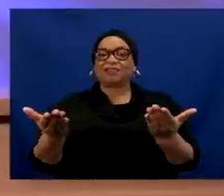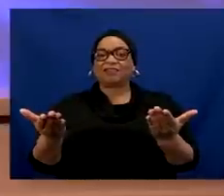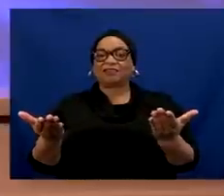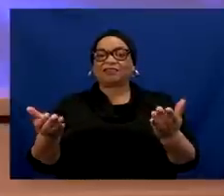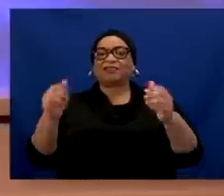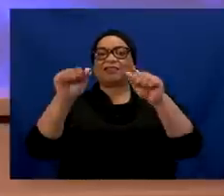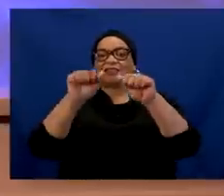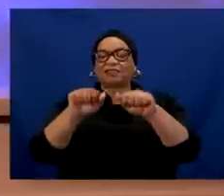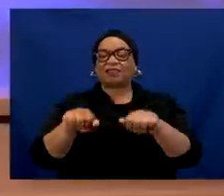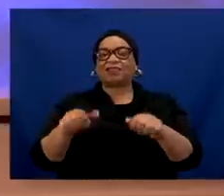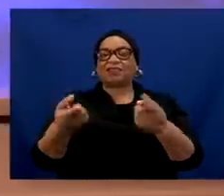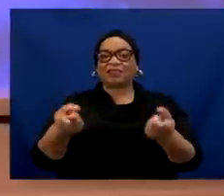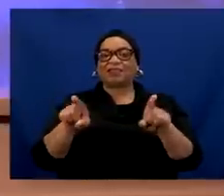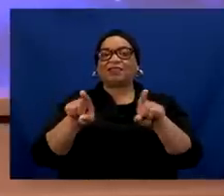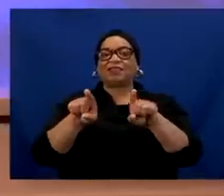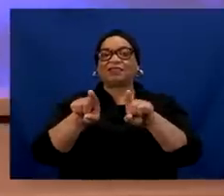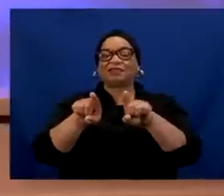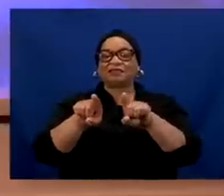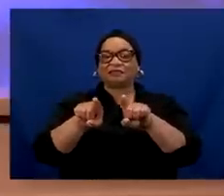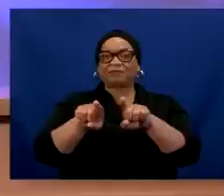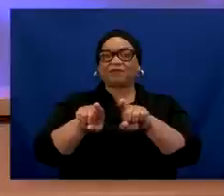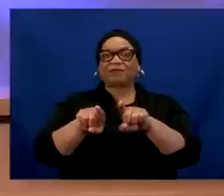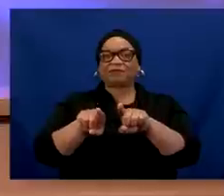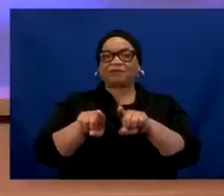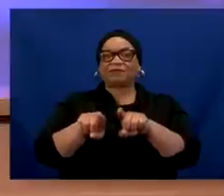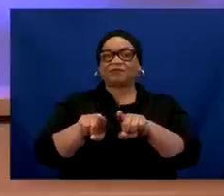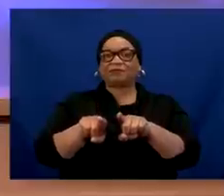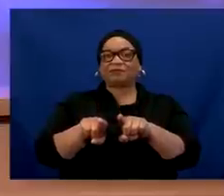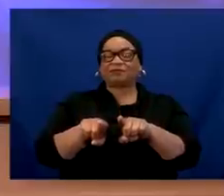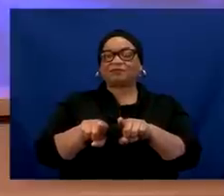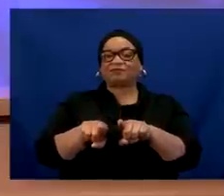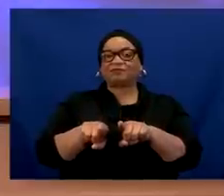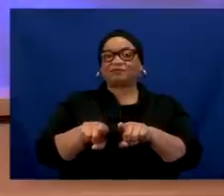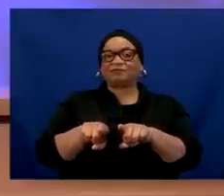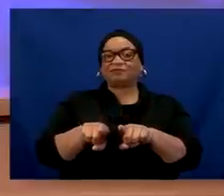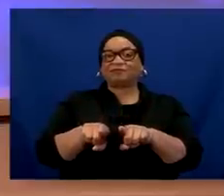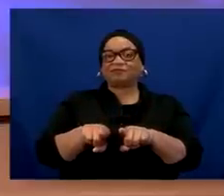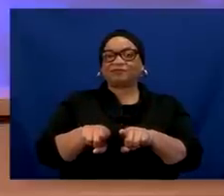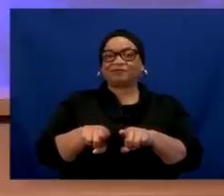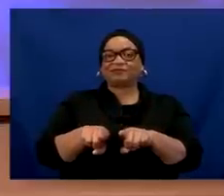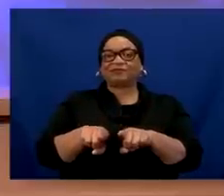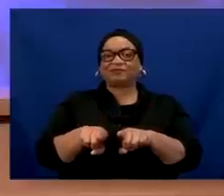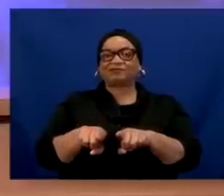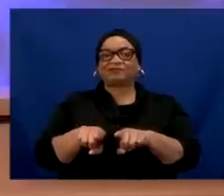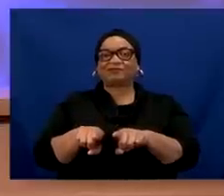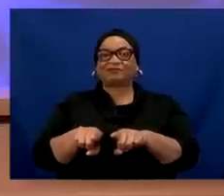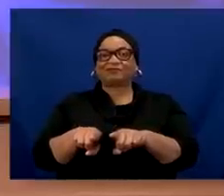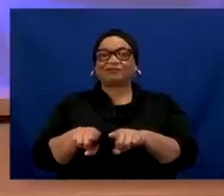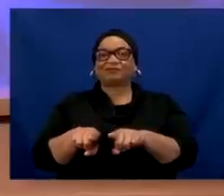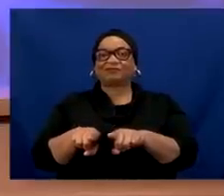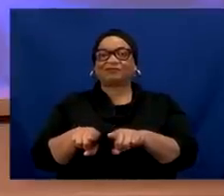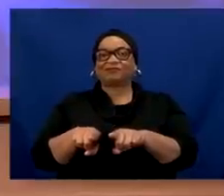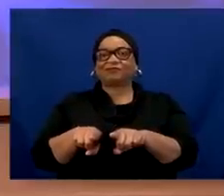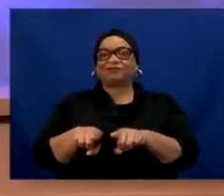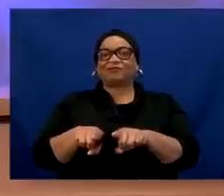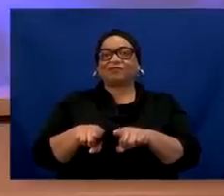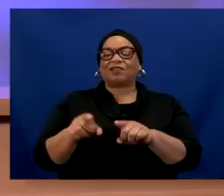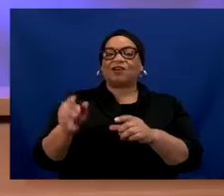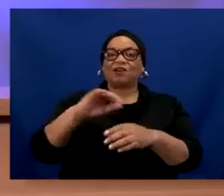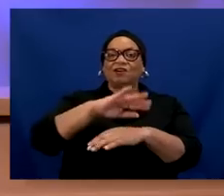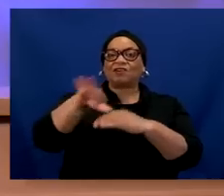Come on, they're still coming. Won't you celebrate while they walk that center aisle? That's that mother bringing that precious girl down the aisle.